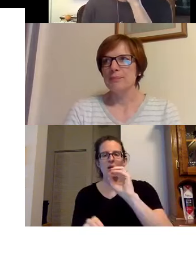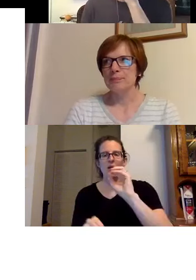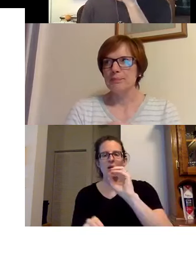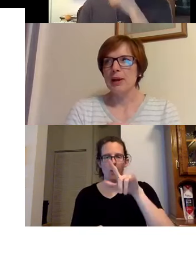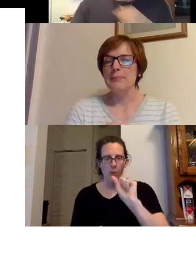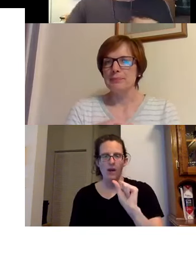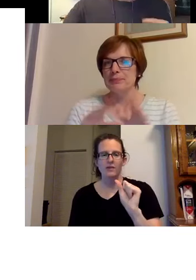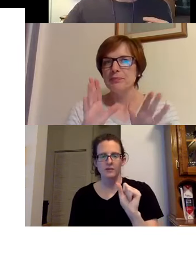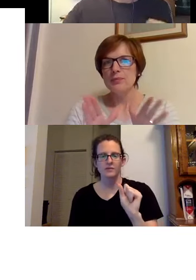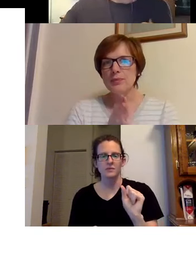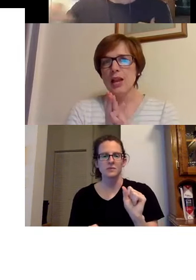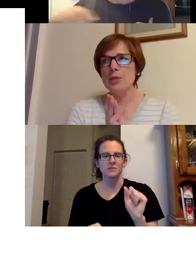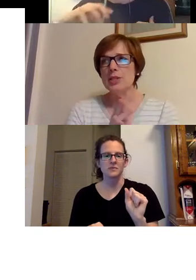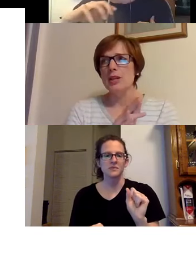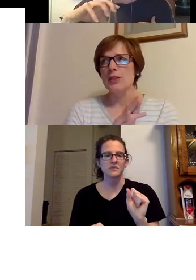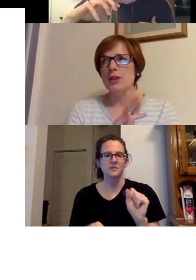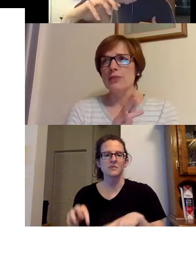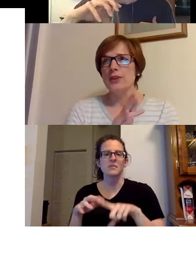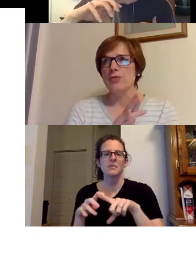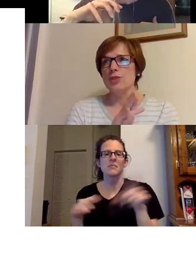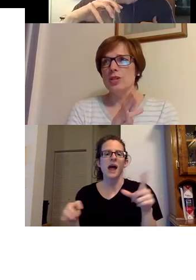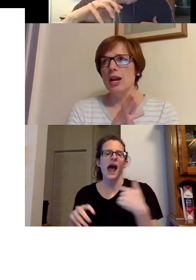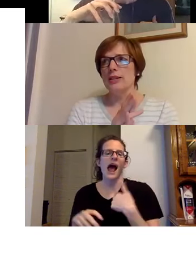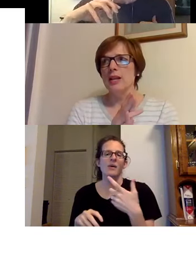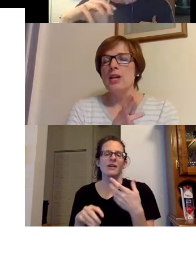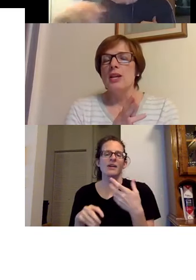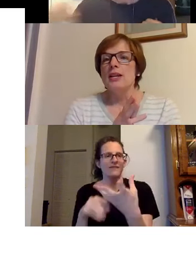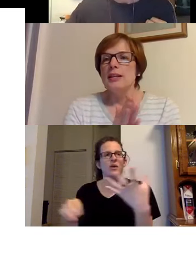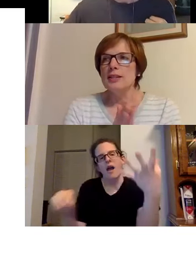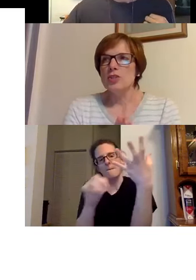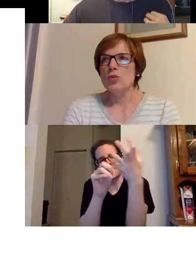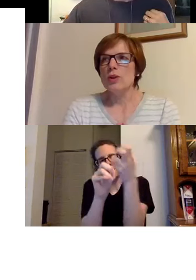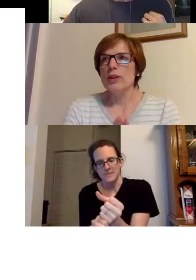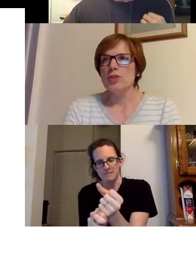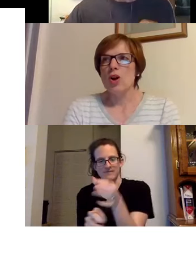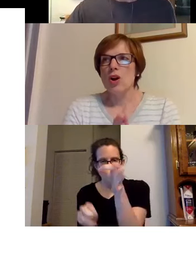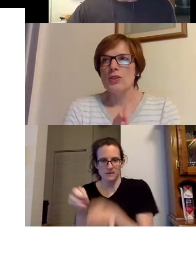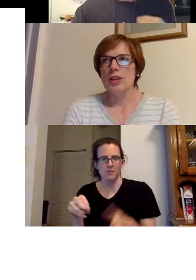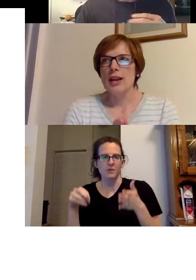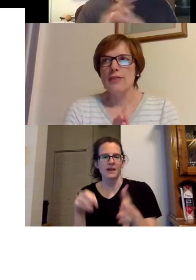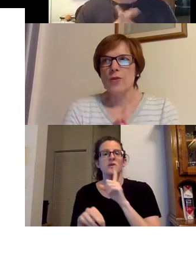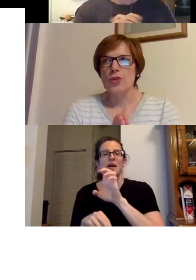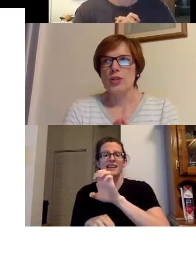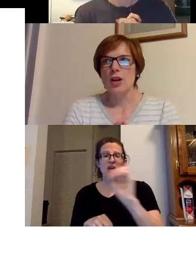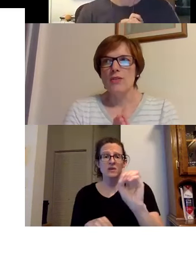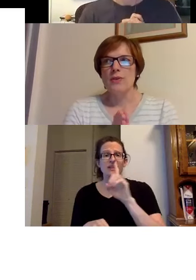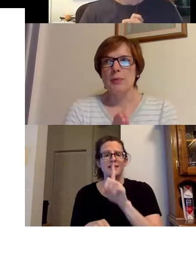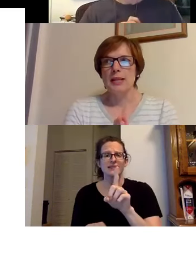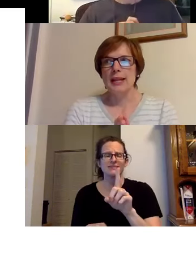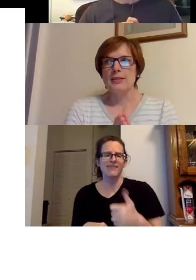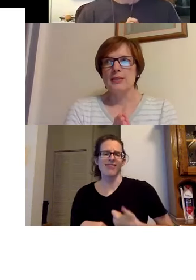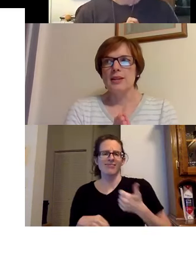them. But I'm just going to give you the cliff notes tonight. Essential oils are the life force of